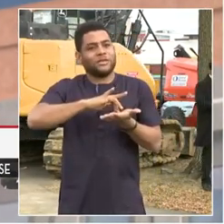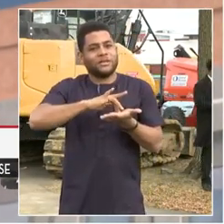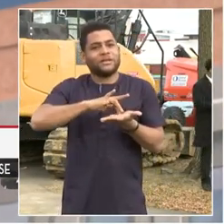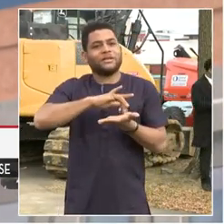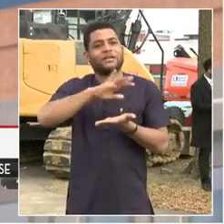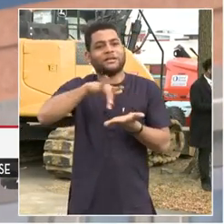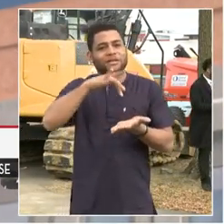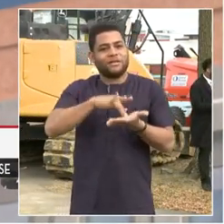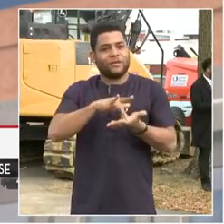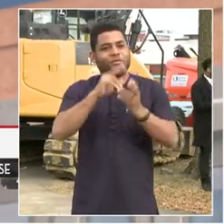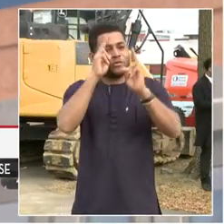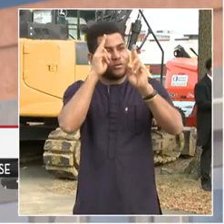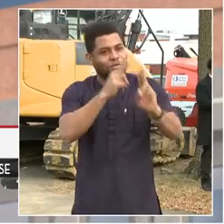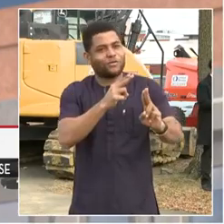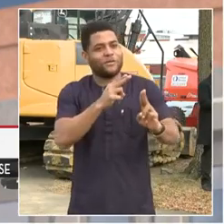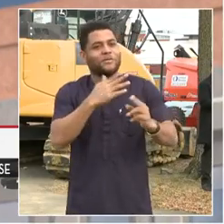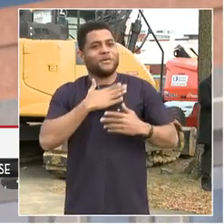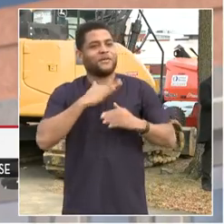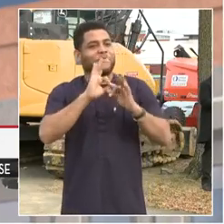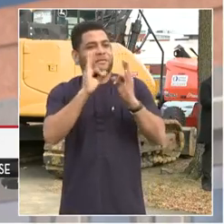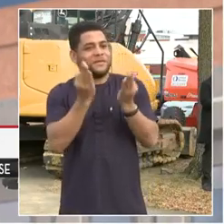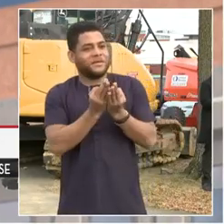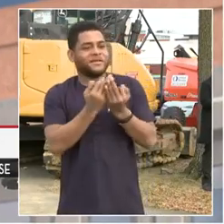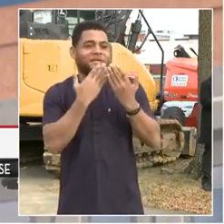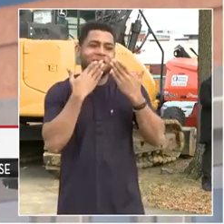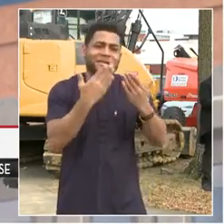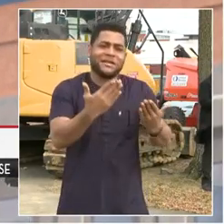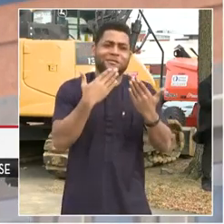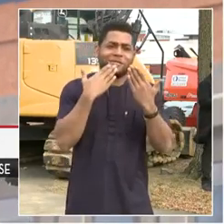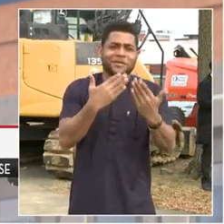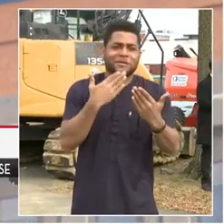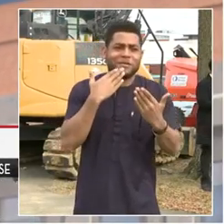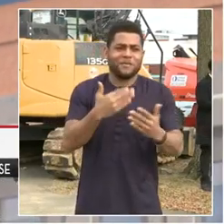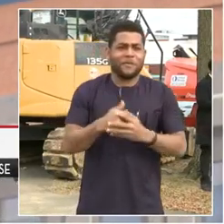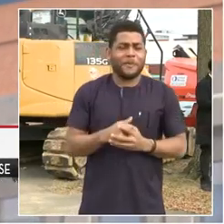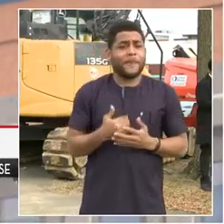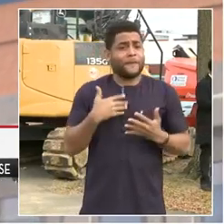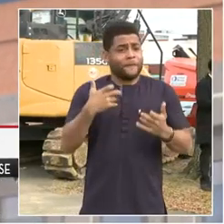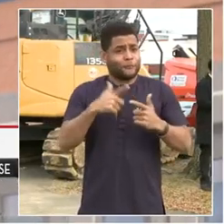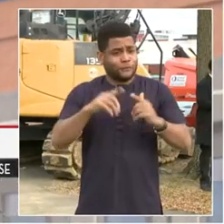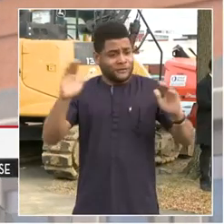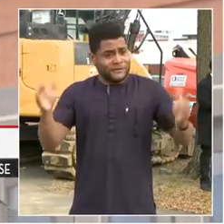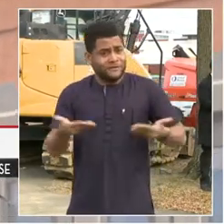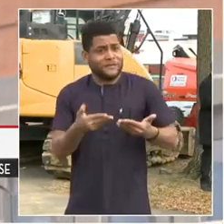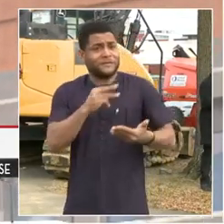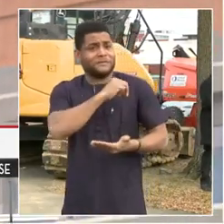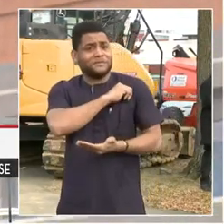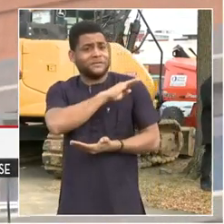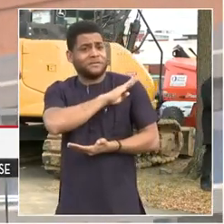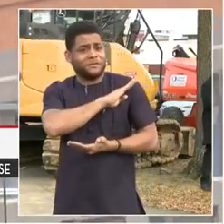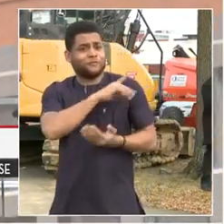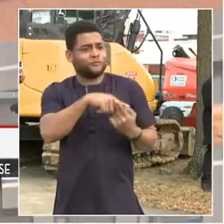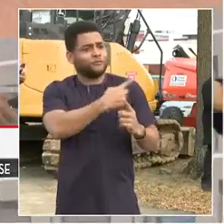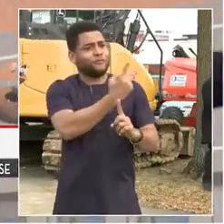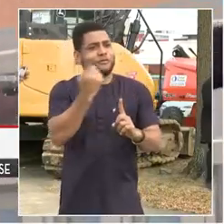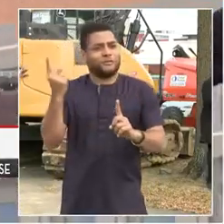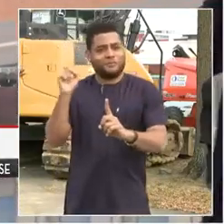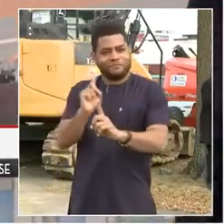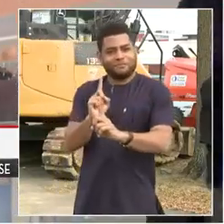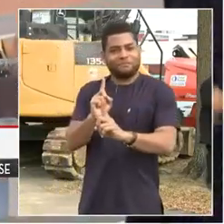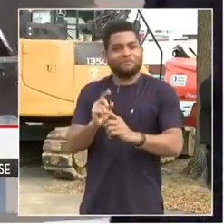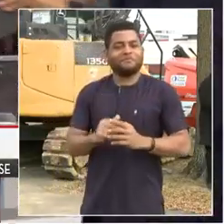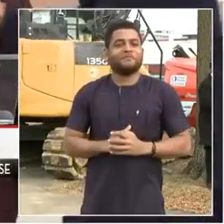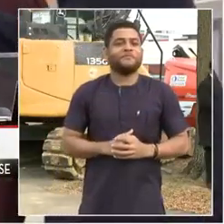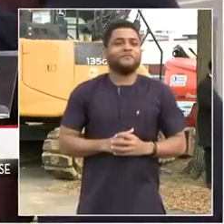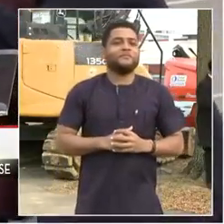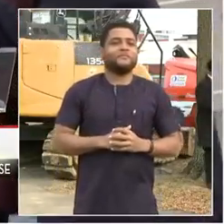Thank you very much, and I would like to invite Mayor Bowser back up to the stage. Thank you. What incredible words.